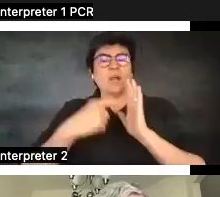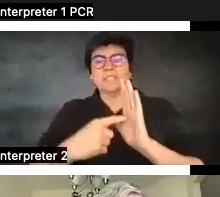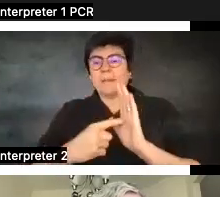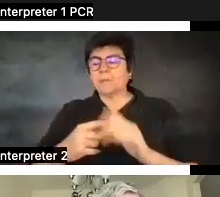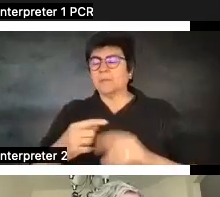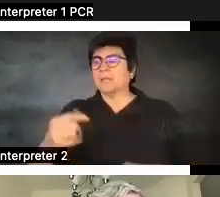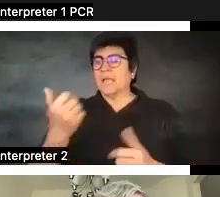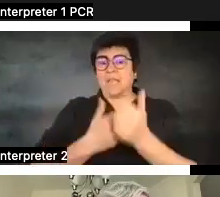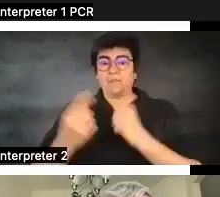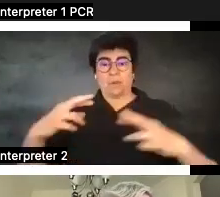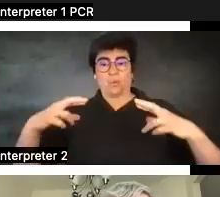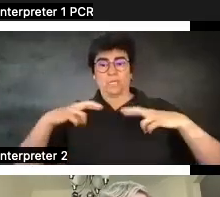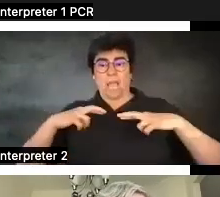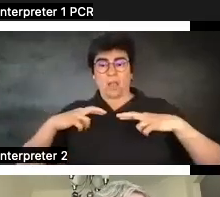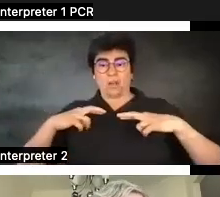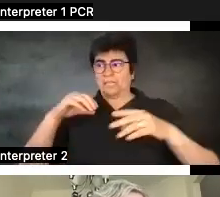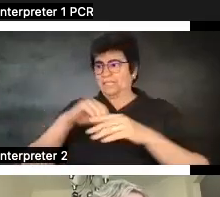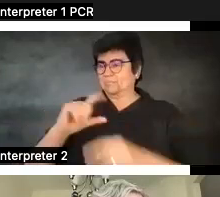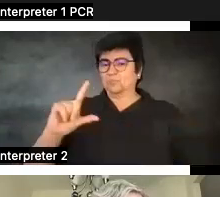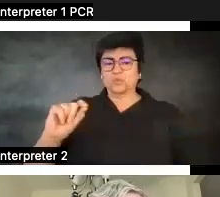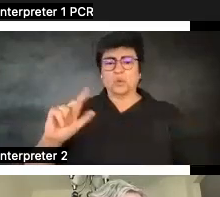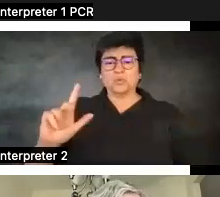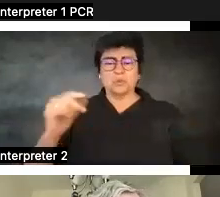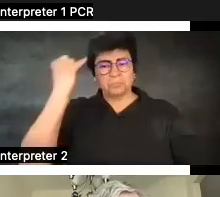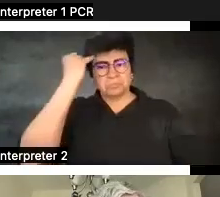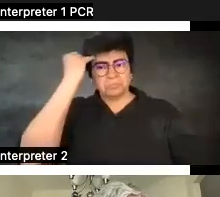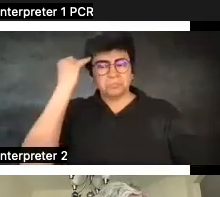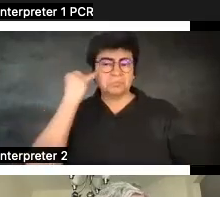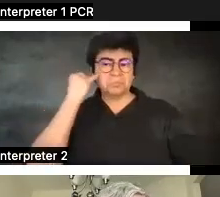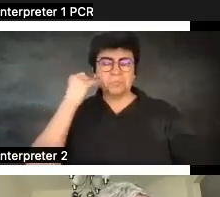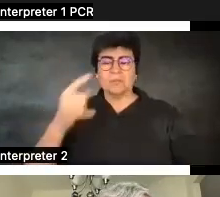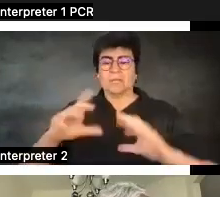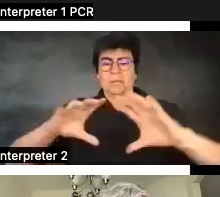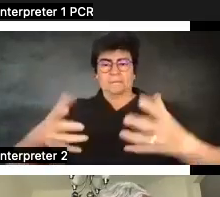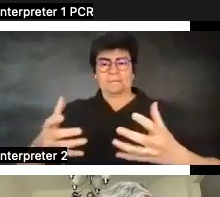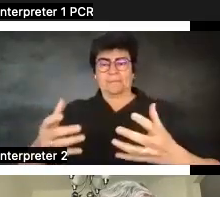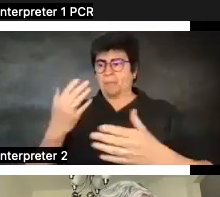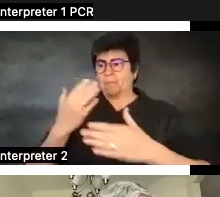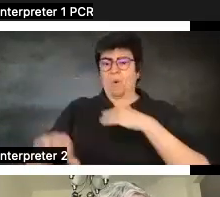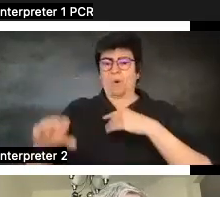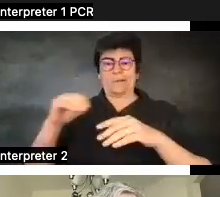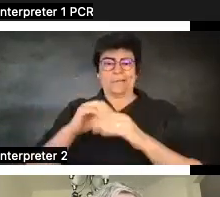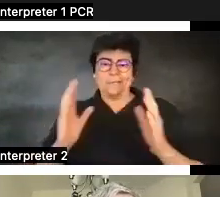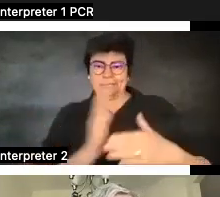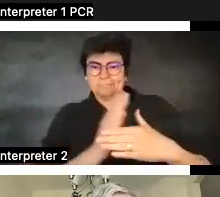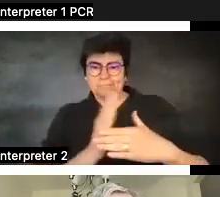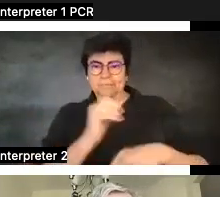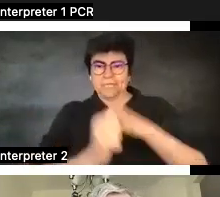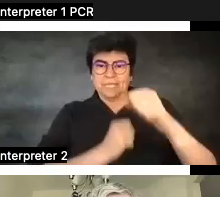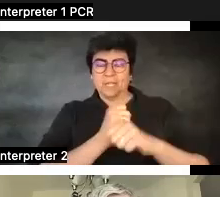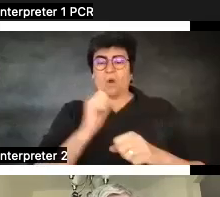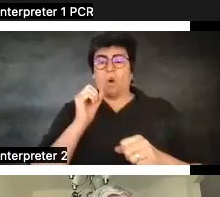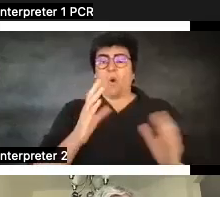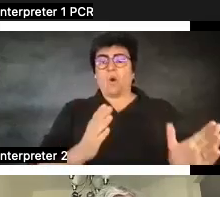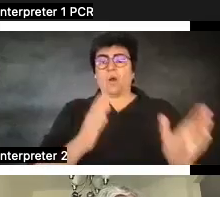retired in 2023 was born in such and such a year. Or it could be an